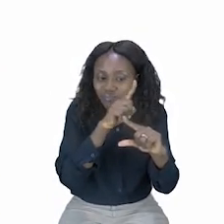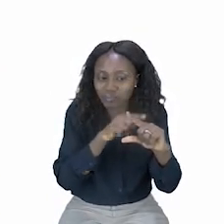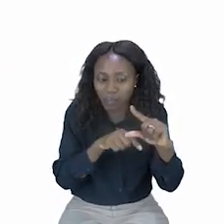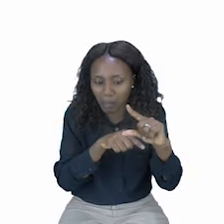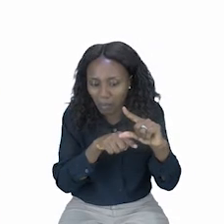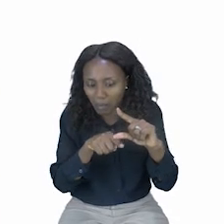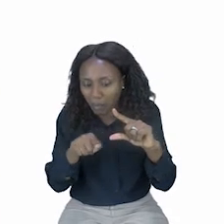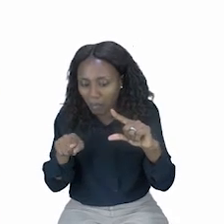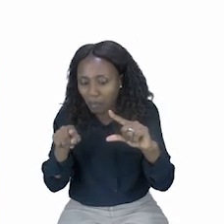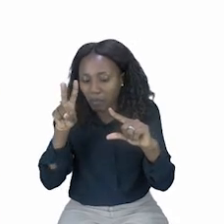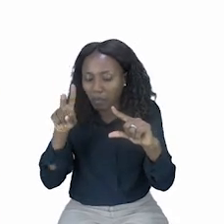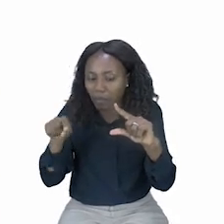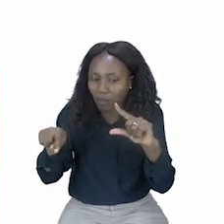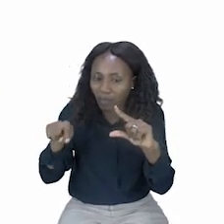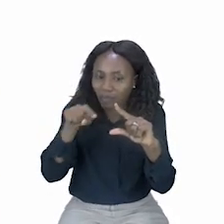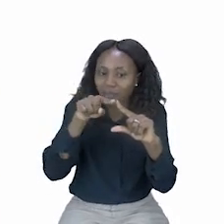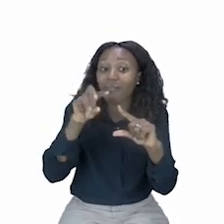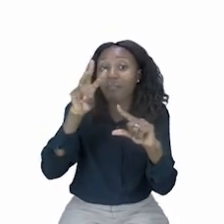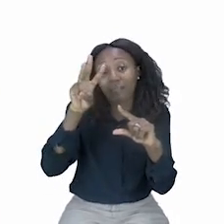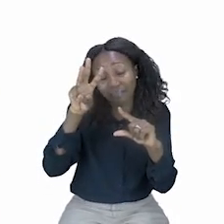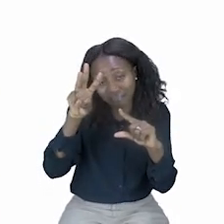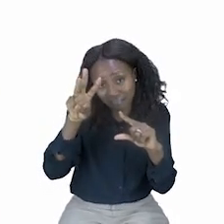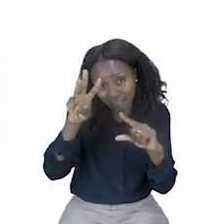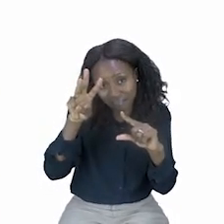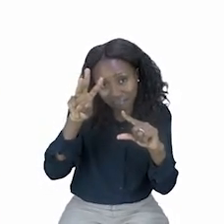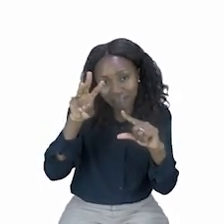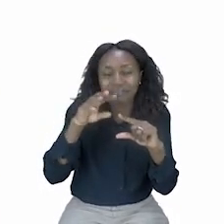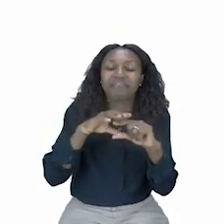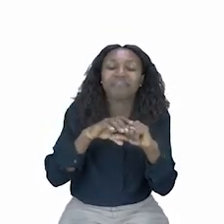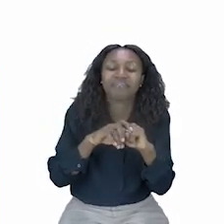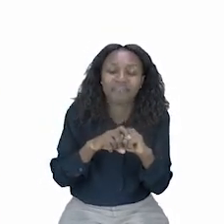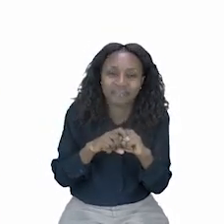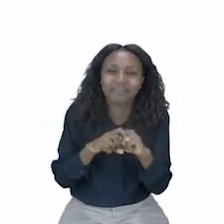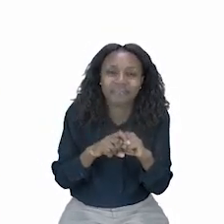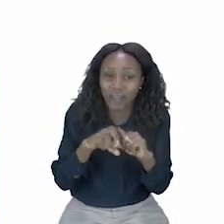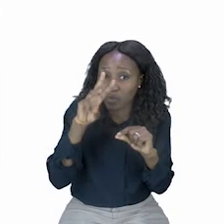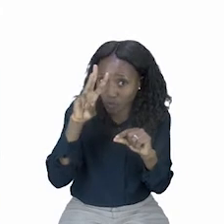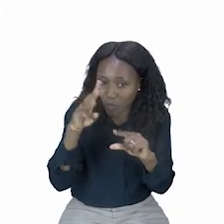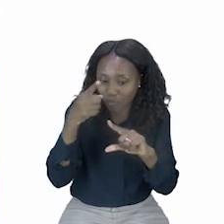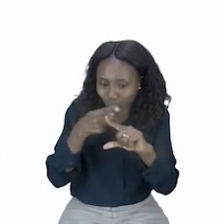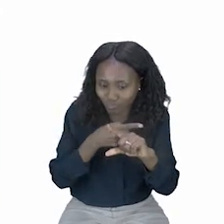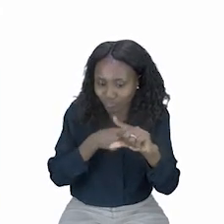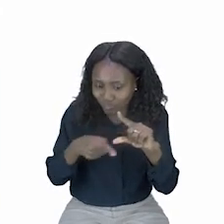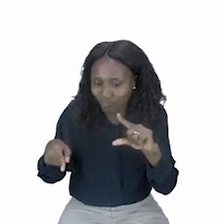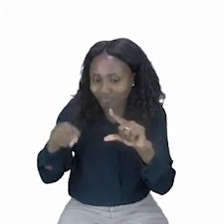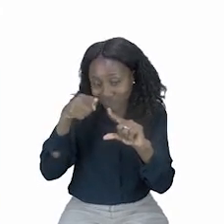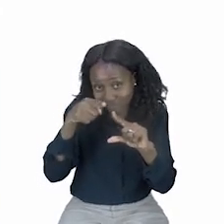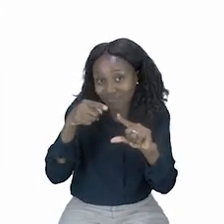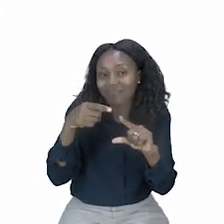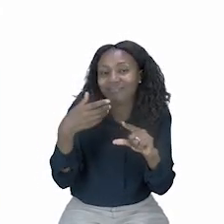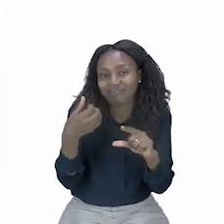1, 2, and 3. So there are 3 sides of